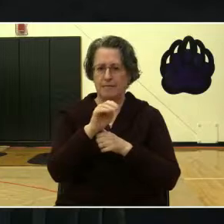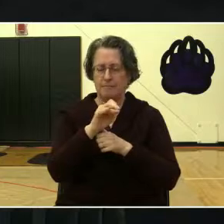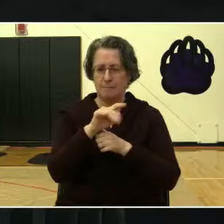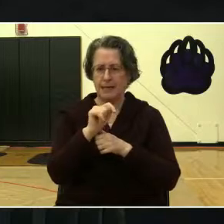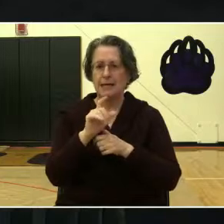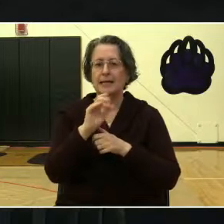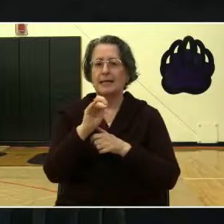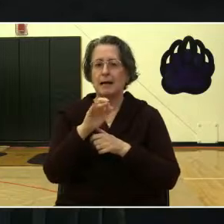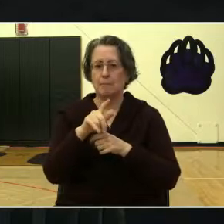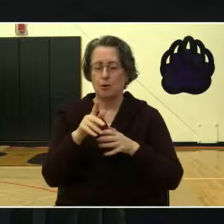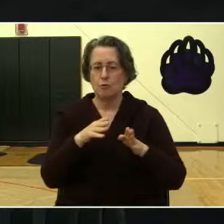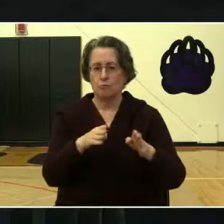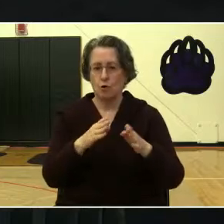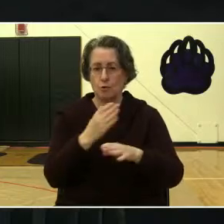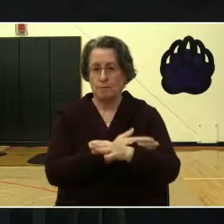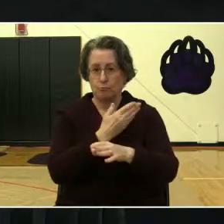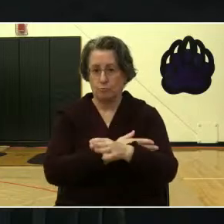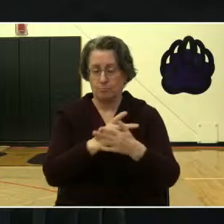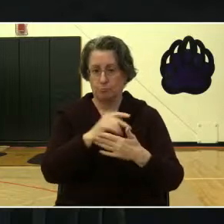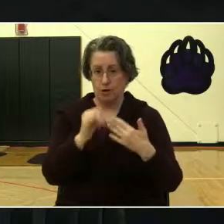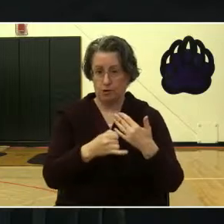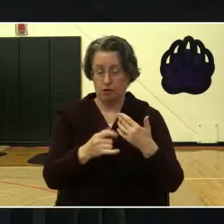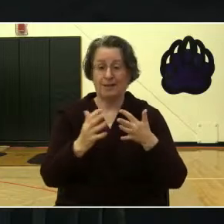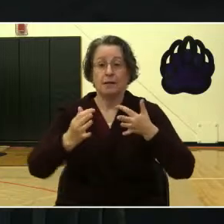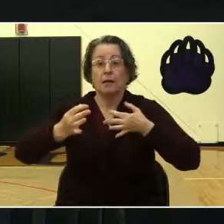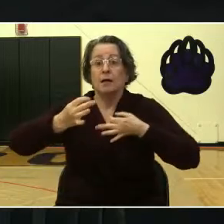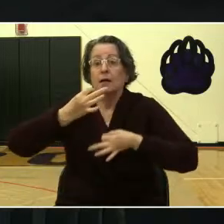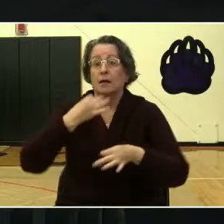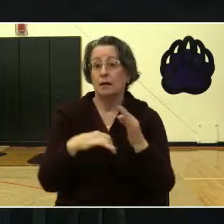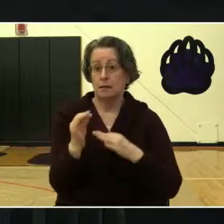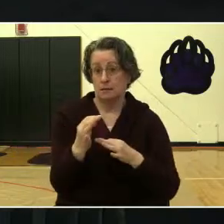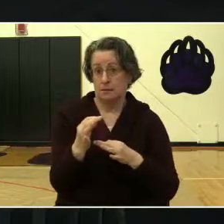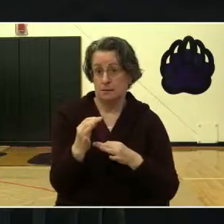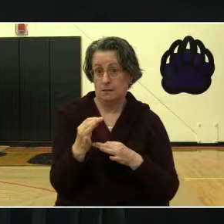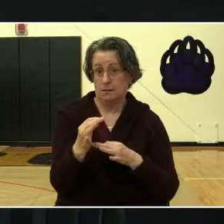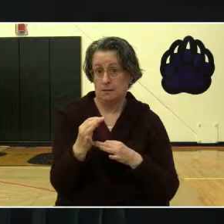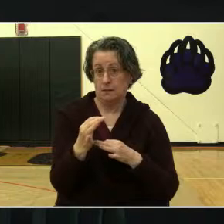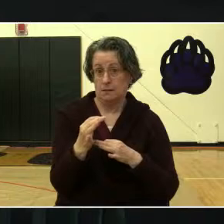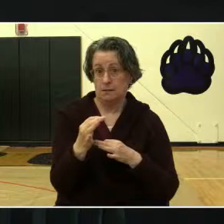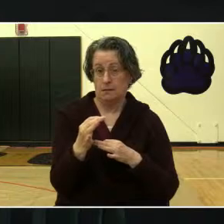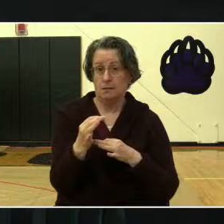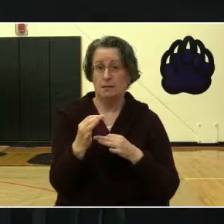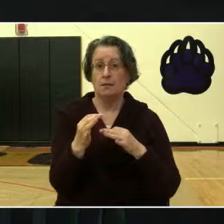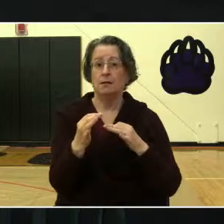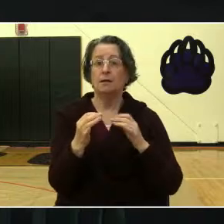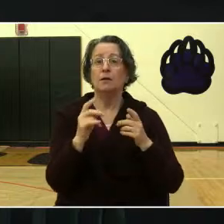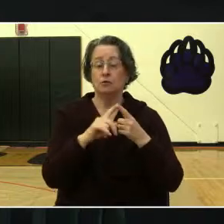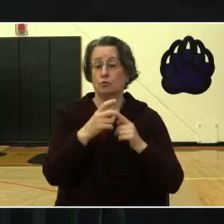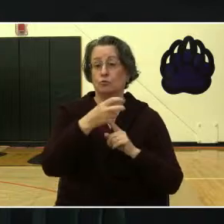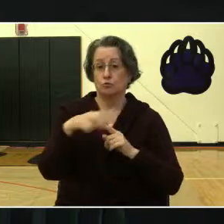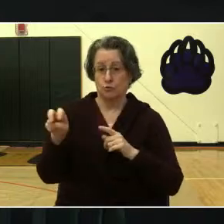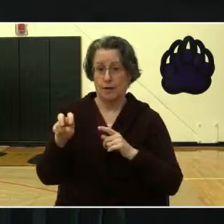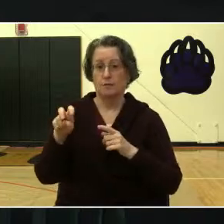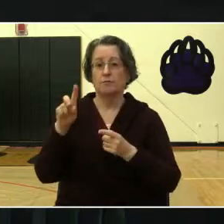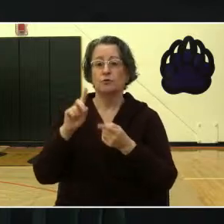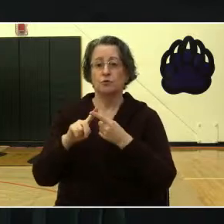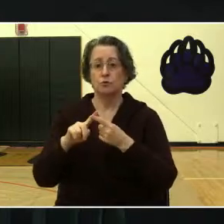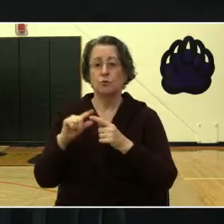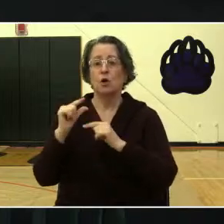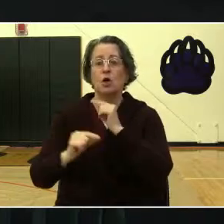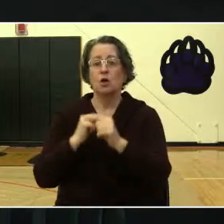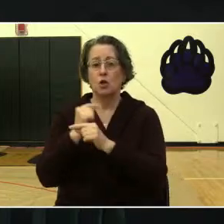substitute in its place the words um to be transferred into the global warming